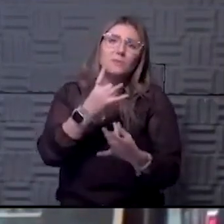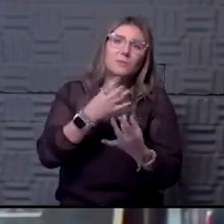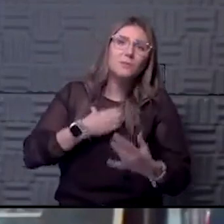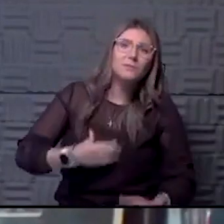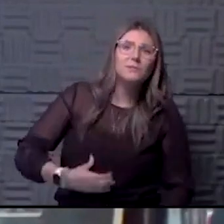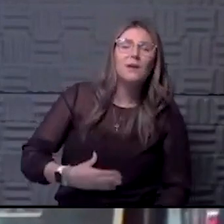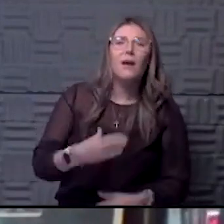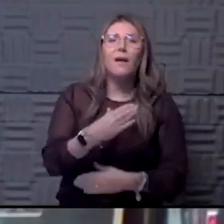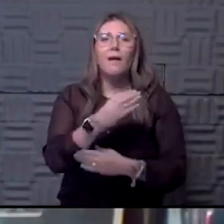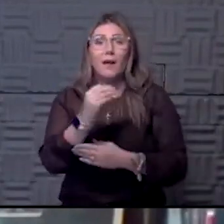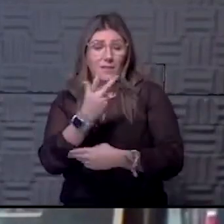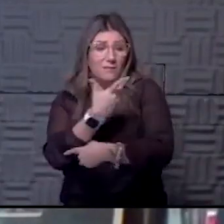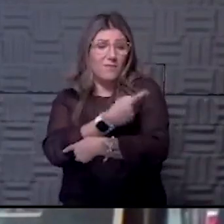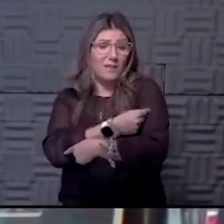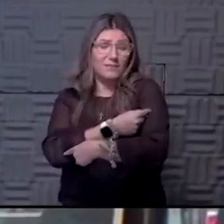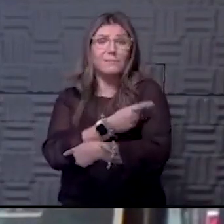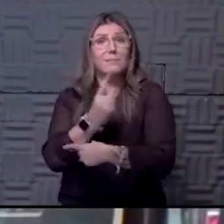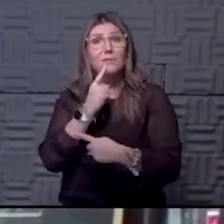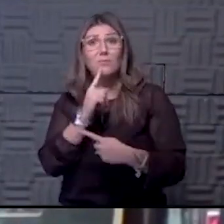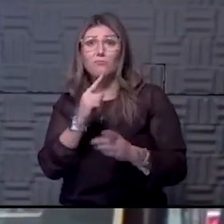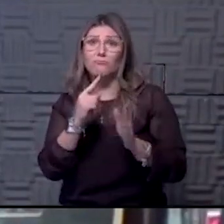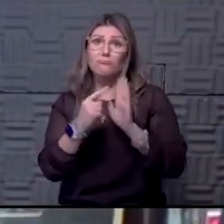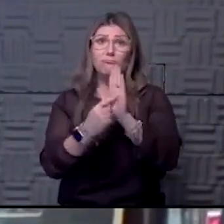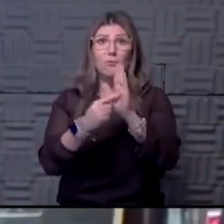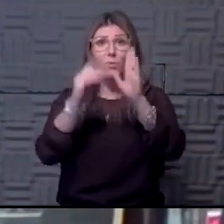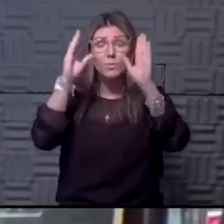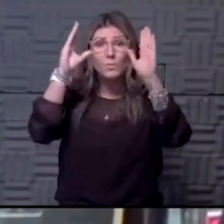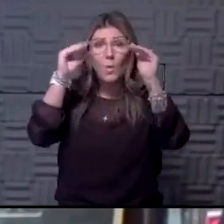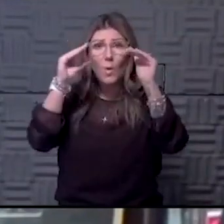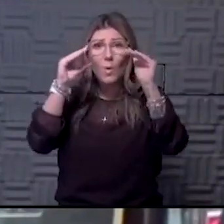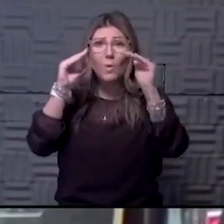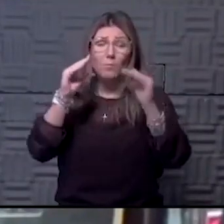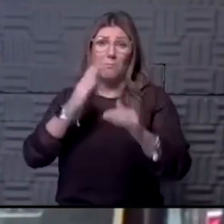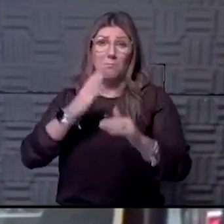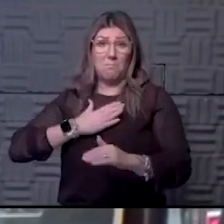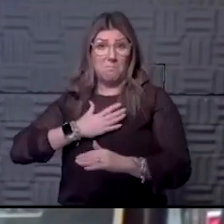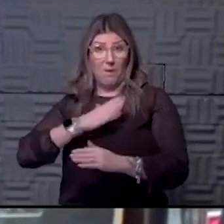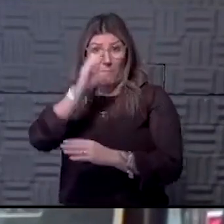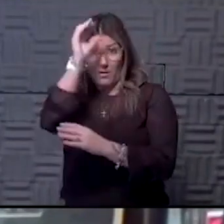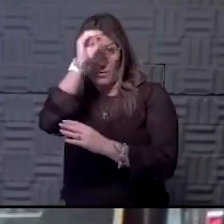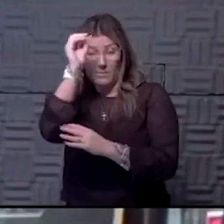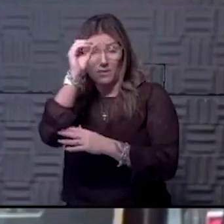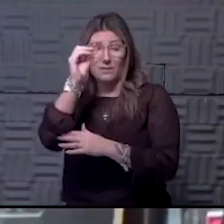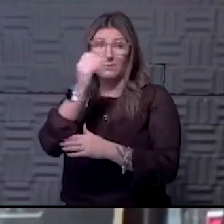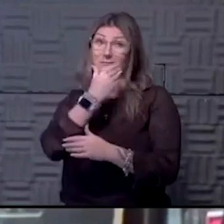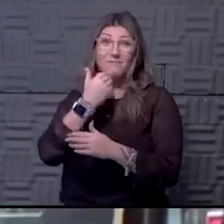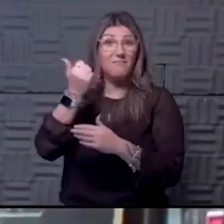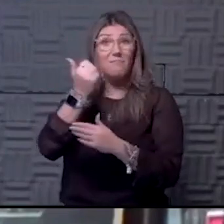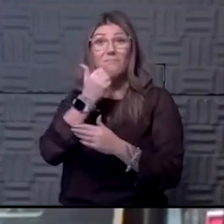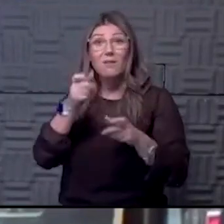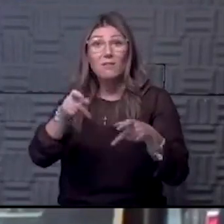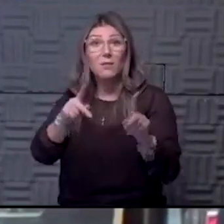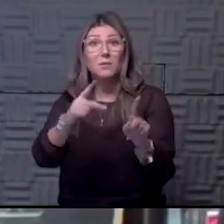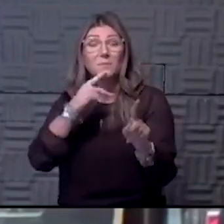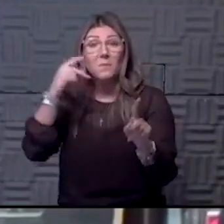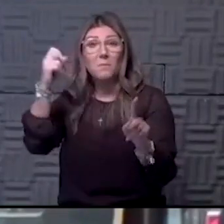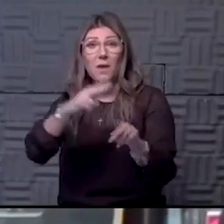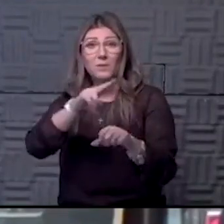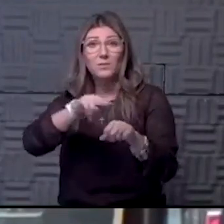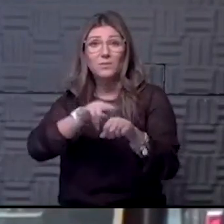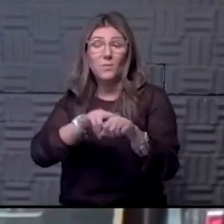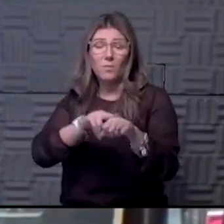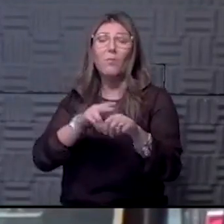hope. In my view, it is the biggest shot in getting us back to normal, or something closer to normal,